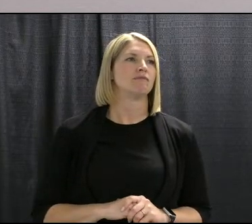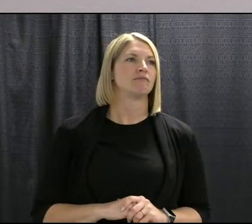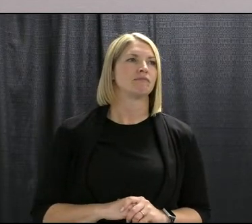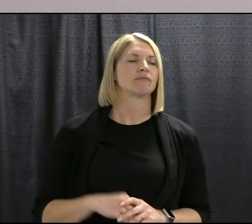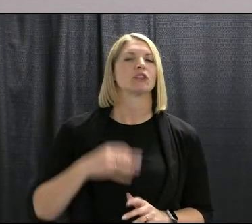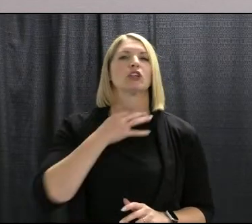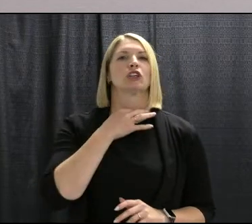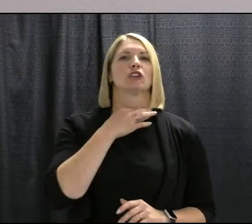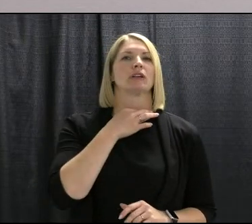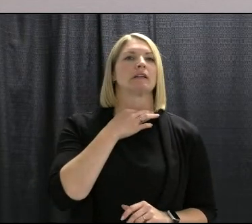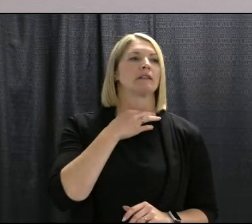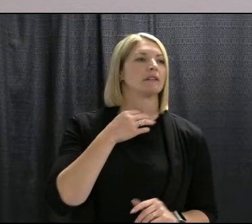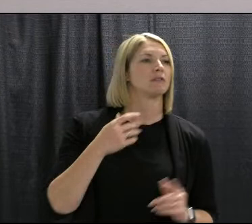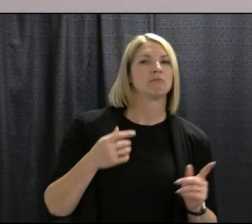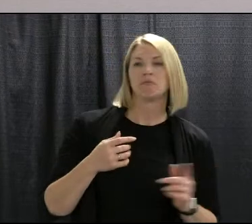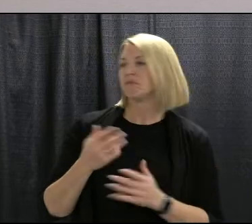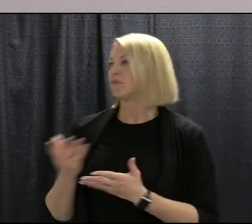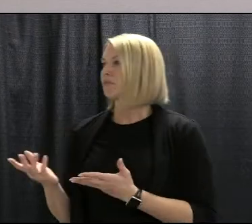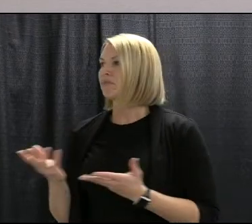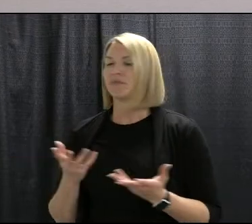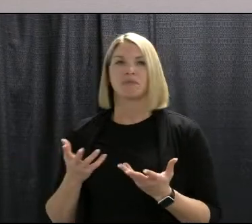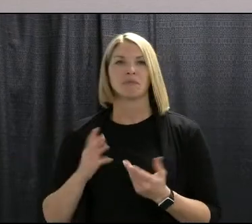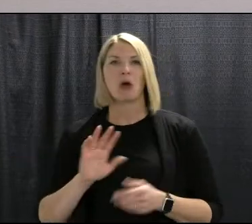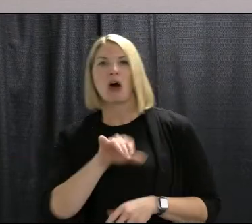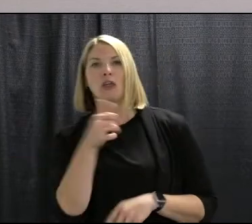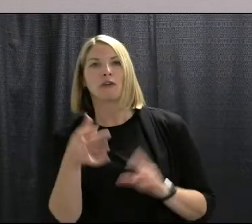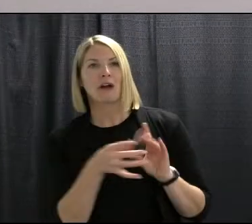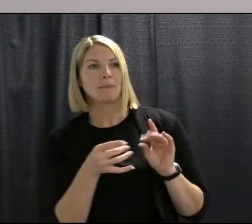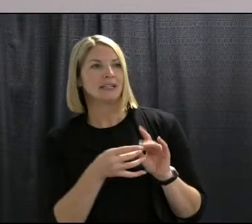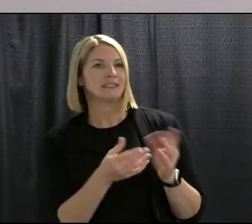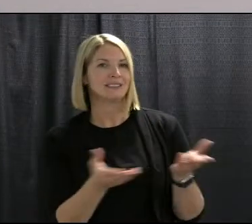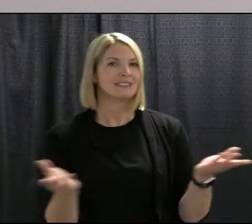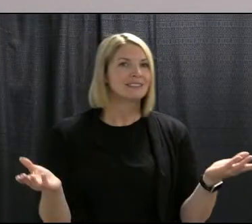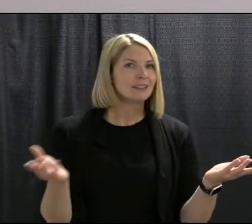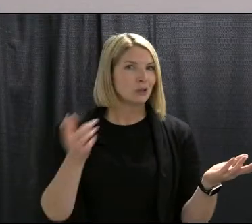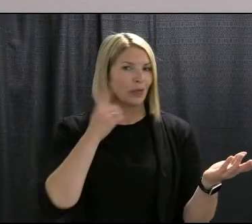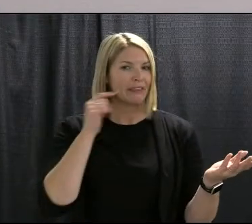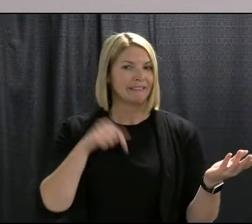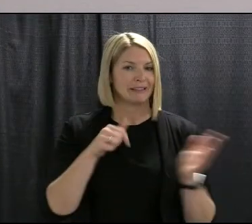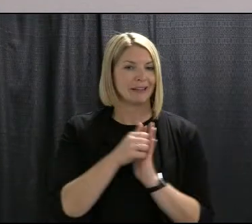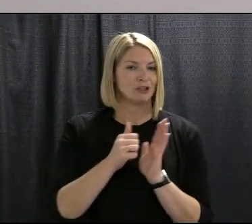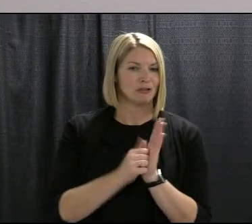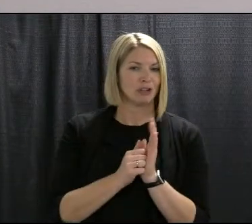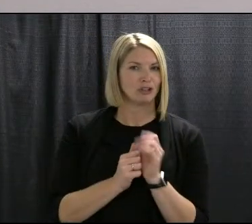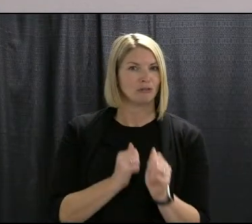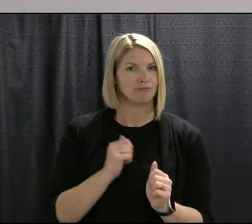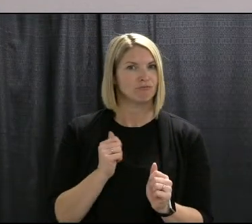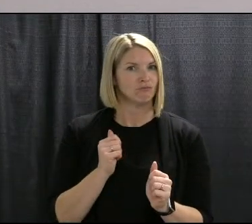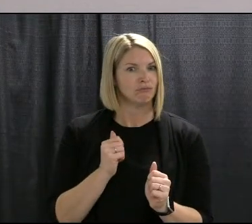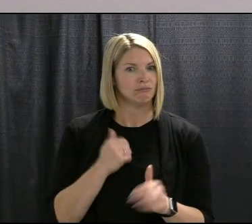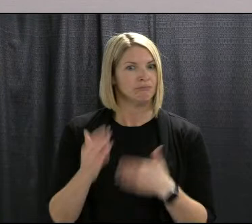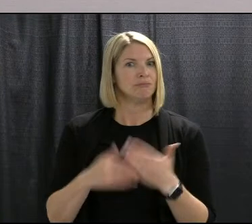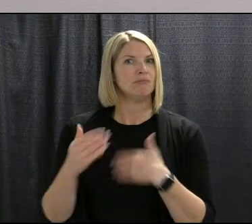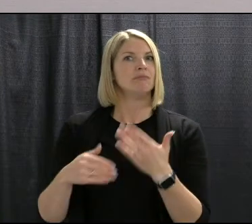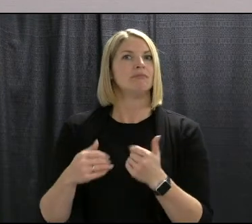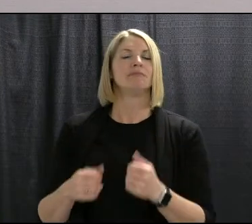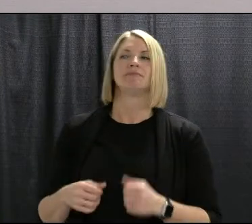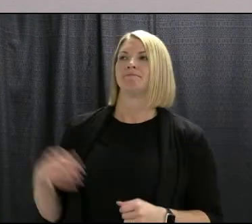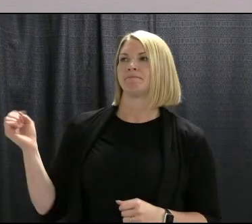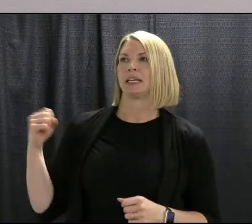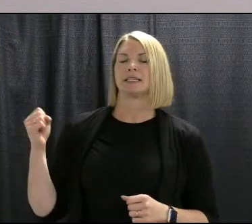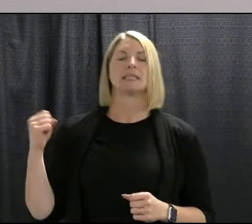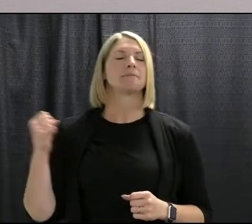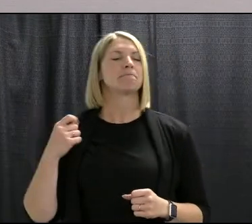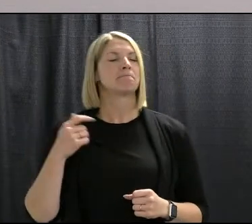progressive? Oh, you yes, go ahead. no problem, sorry. Yes, absolutely. I mean, there's only 2 other jurisdictions that have moved in